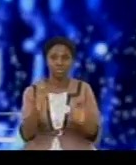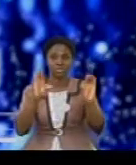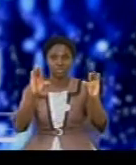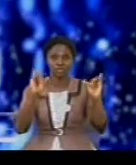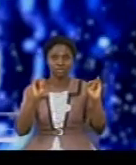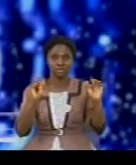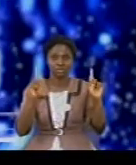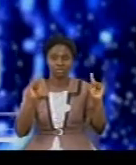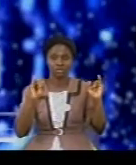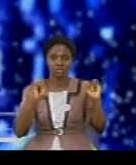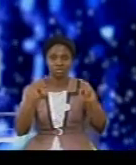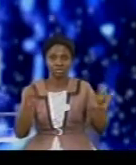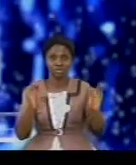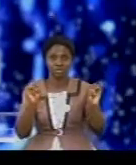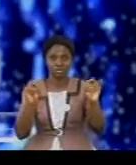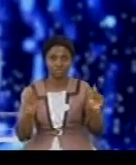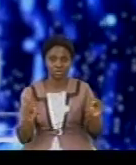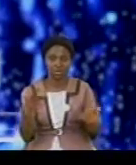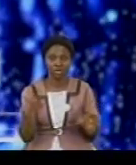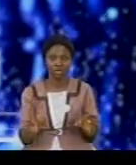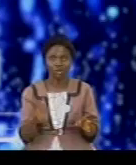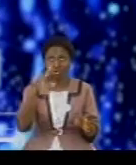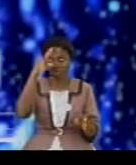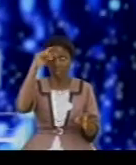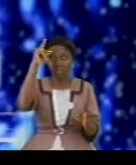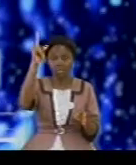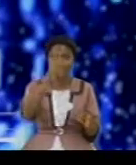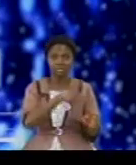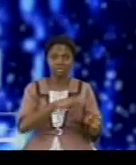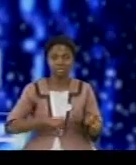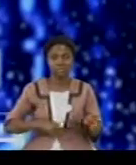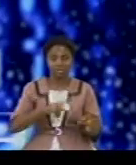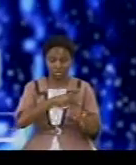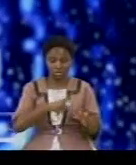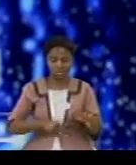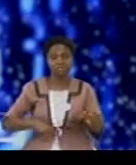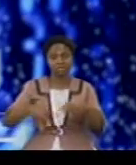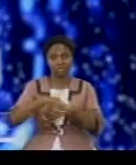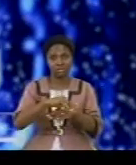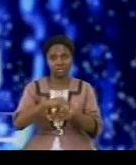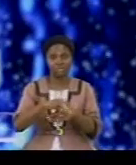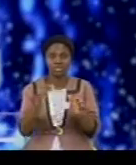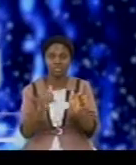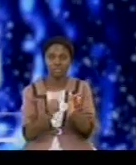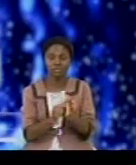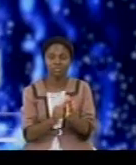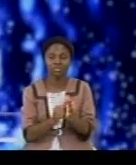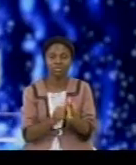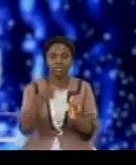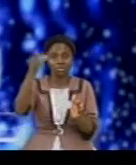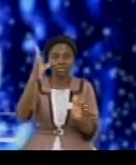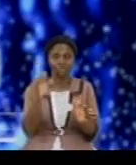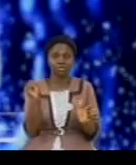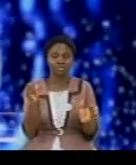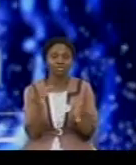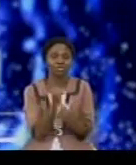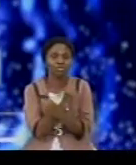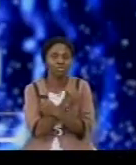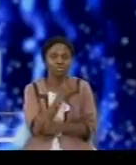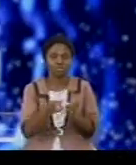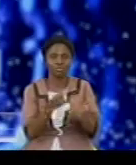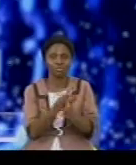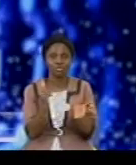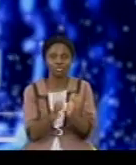world that he gave his only begotten son, that whosoever believes in him will not perish but have